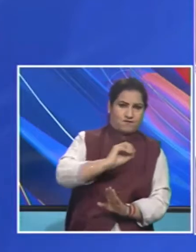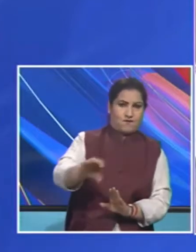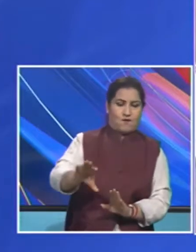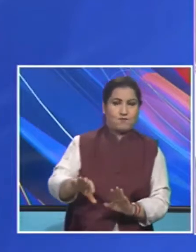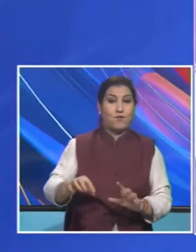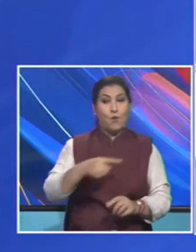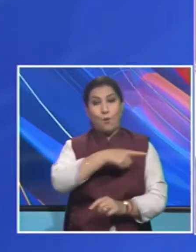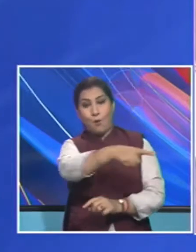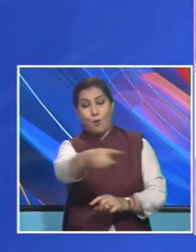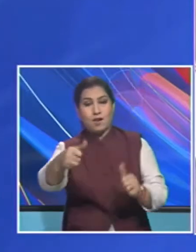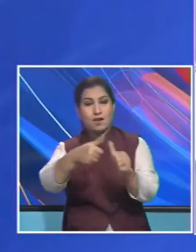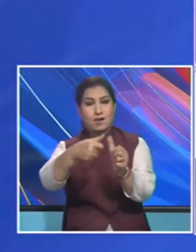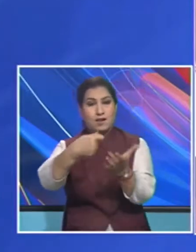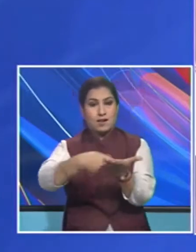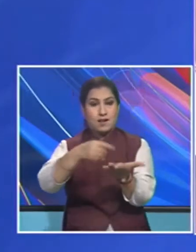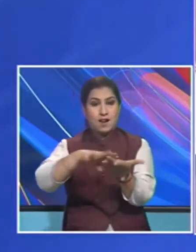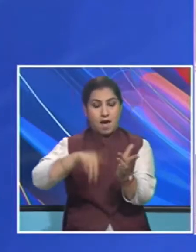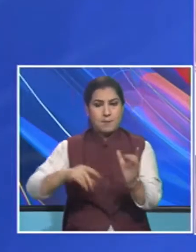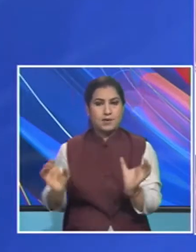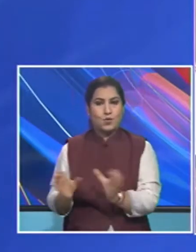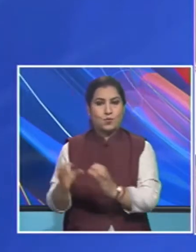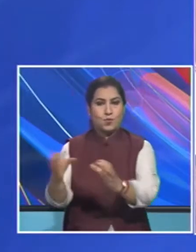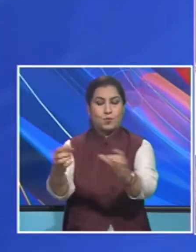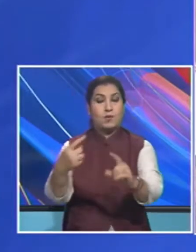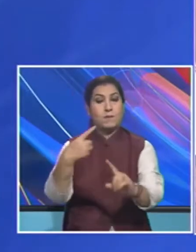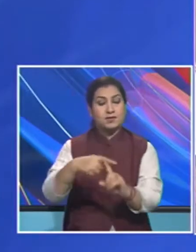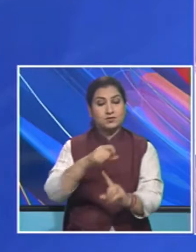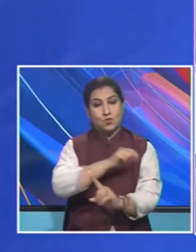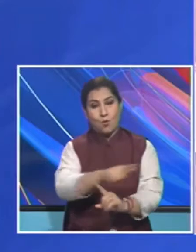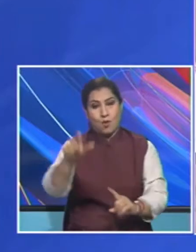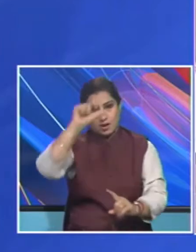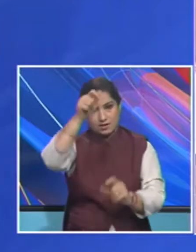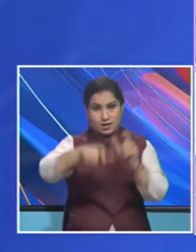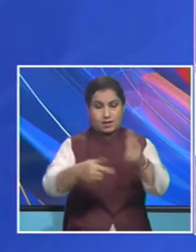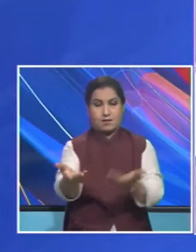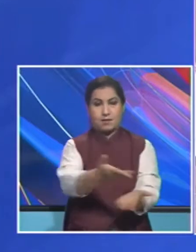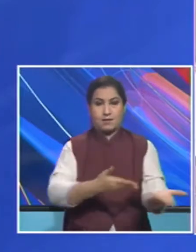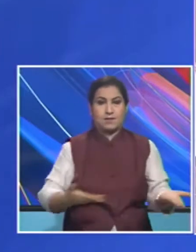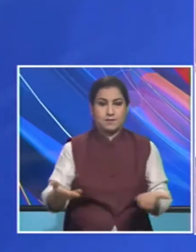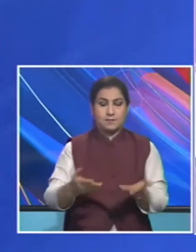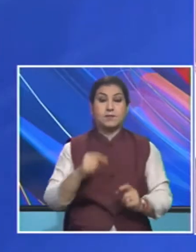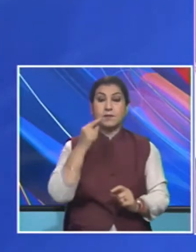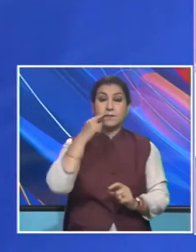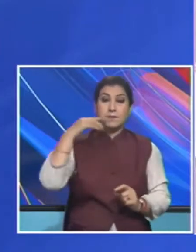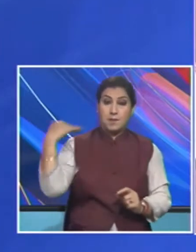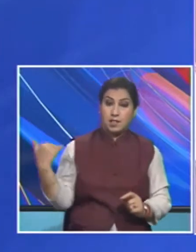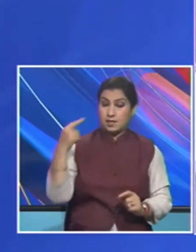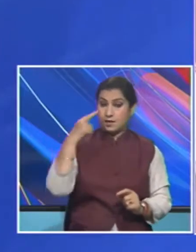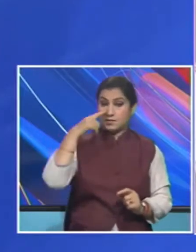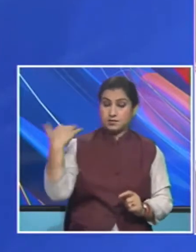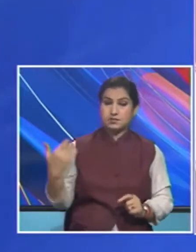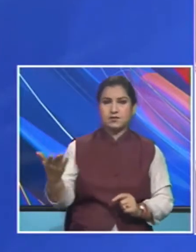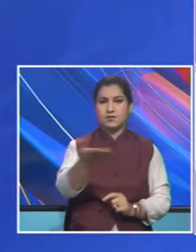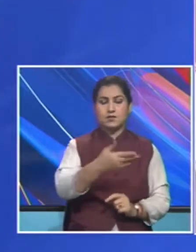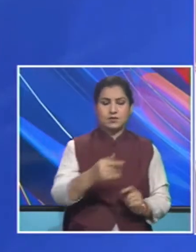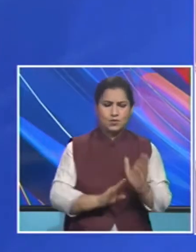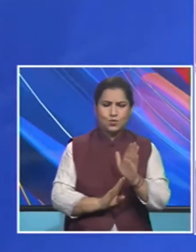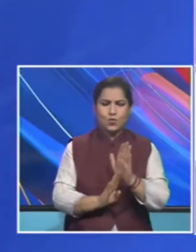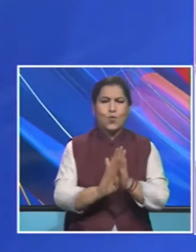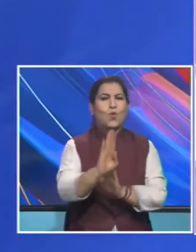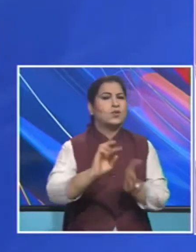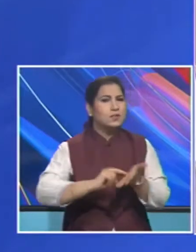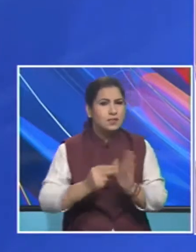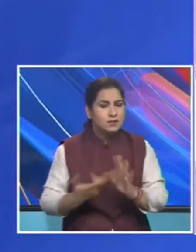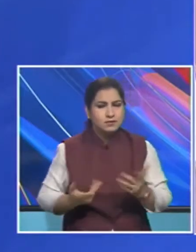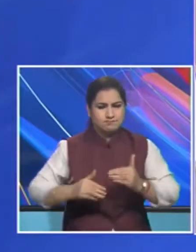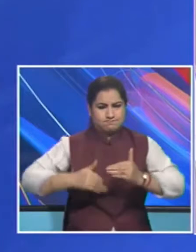the country and to all the citizens of India. Brothers and sisters, growth and progress mean